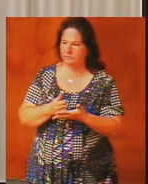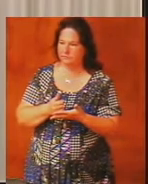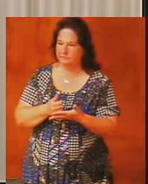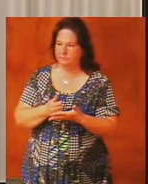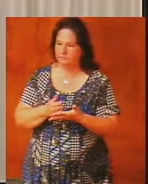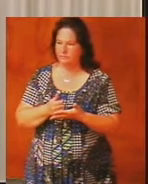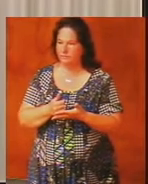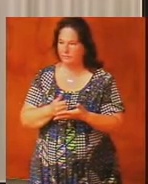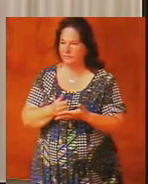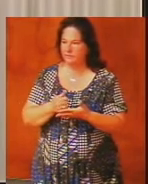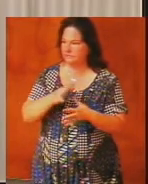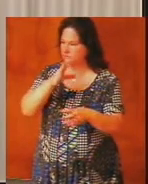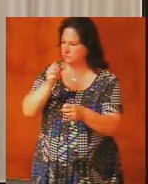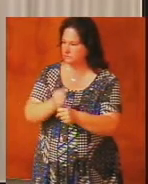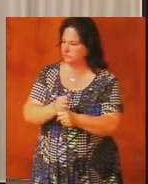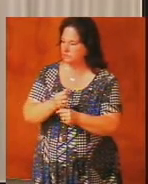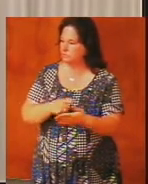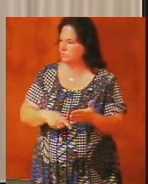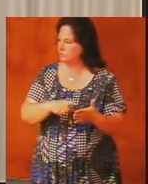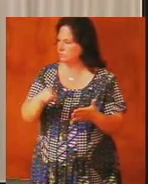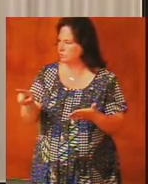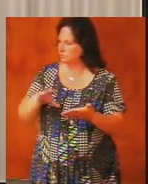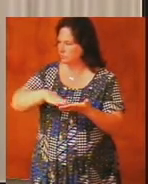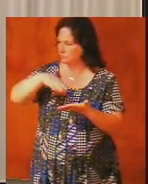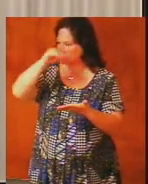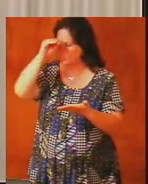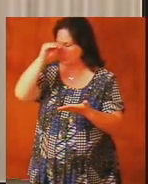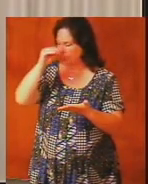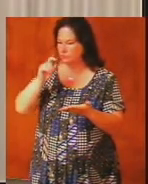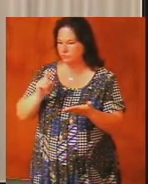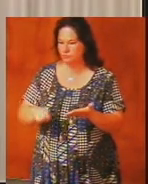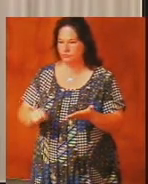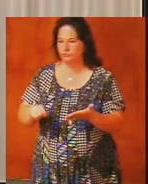You need to summarize what you've learned.